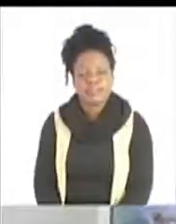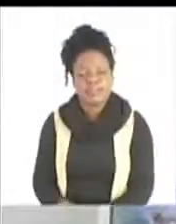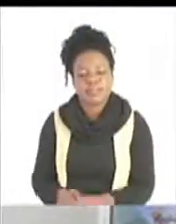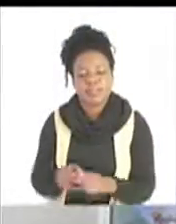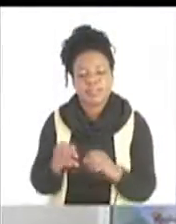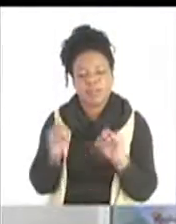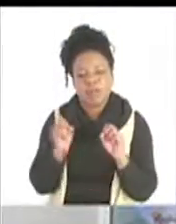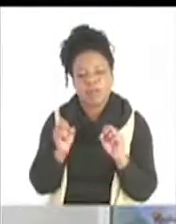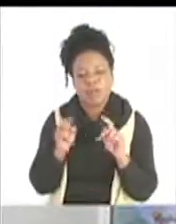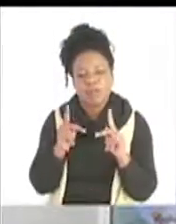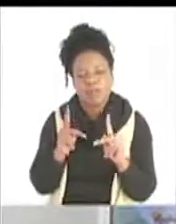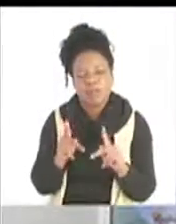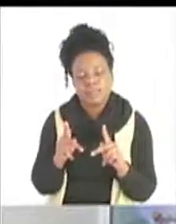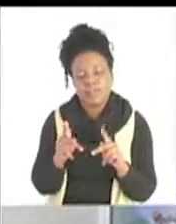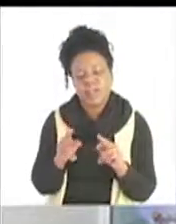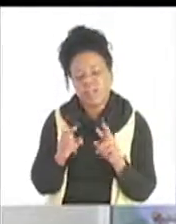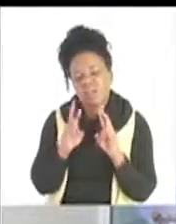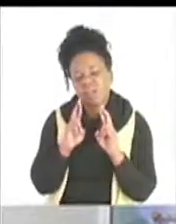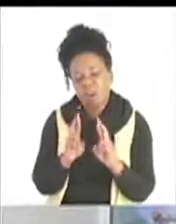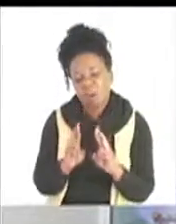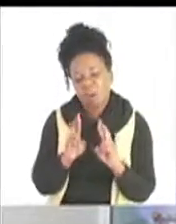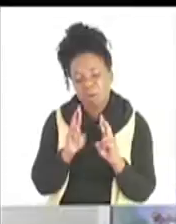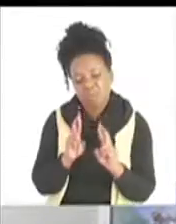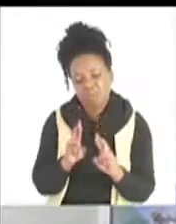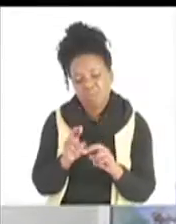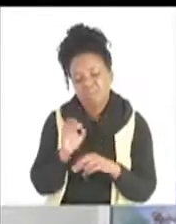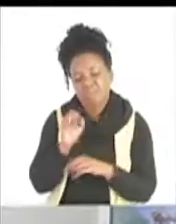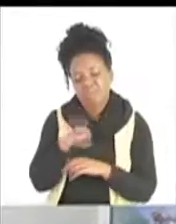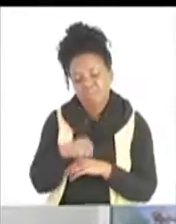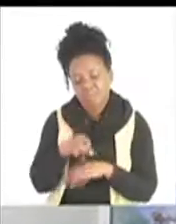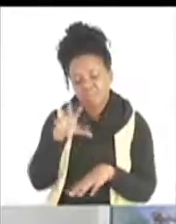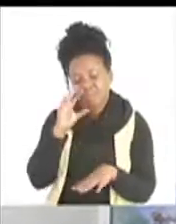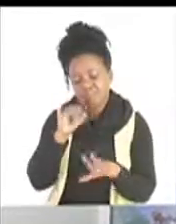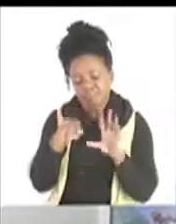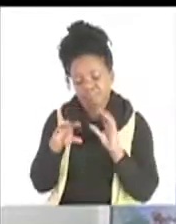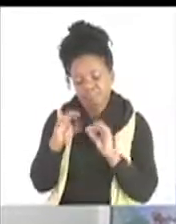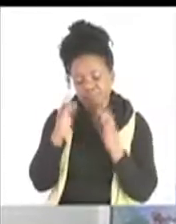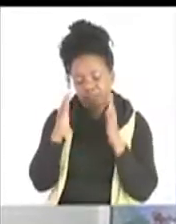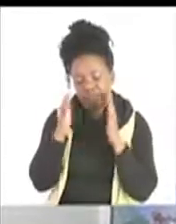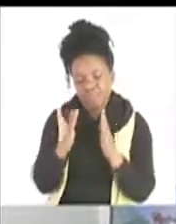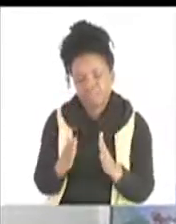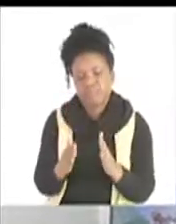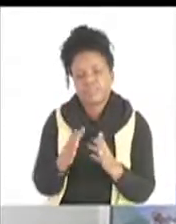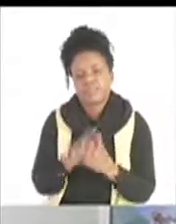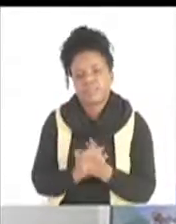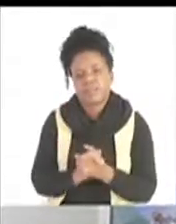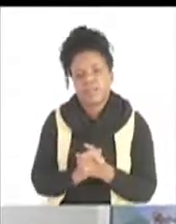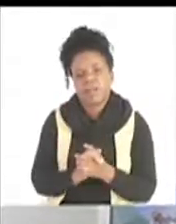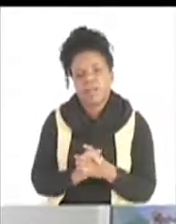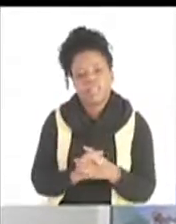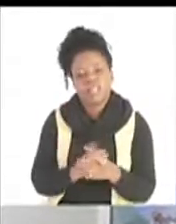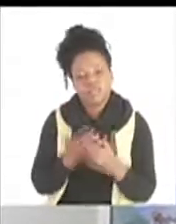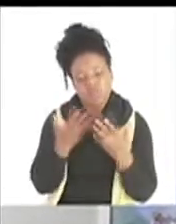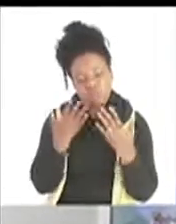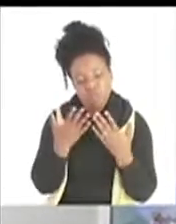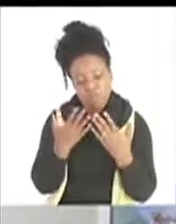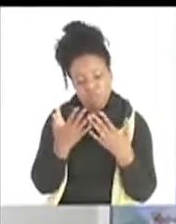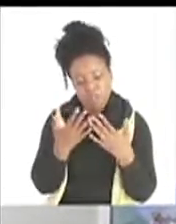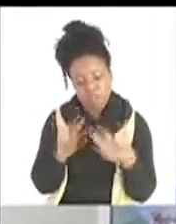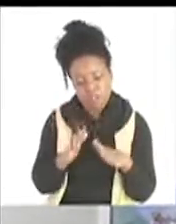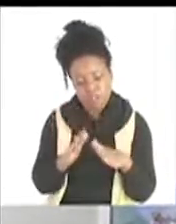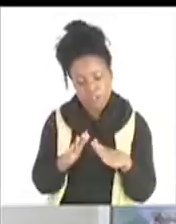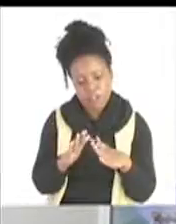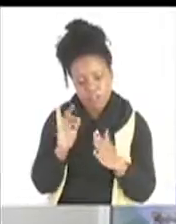Learners, I hope that you have paid attention and that you are going to do your work. And